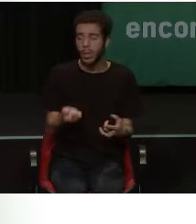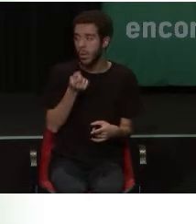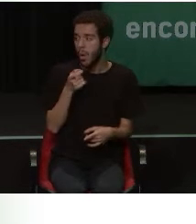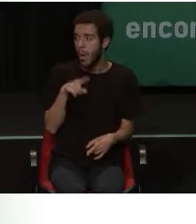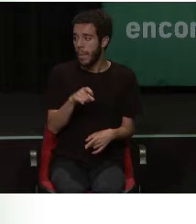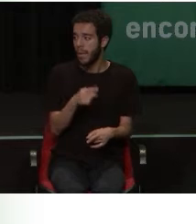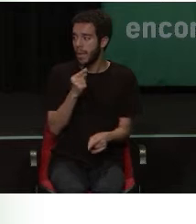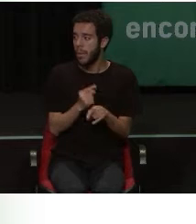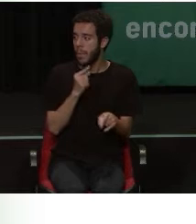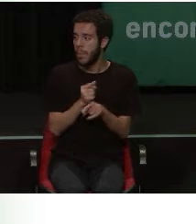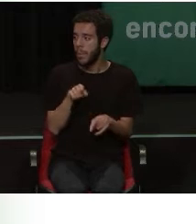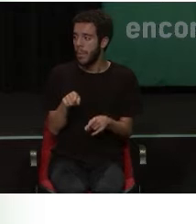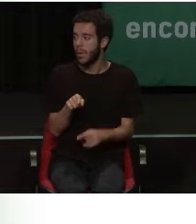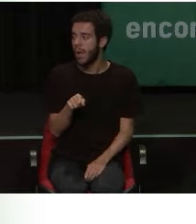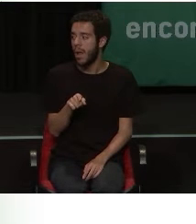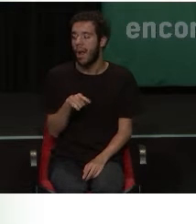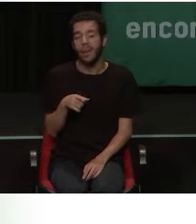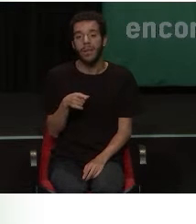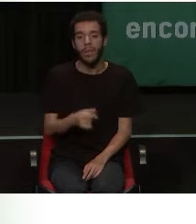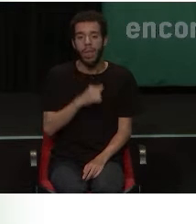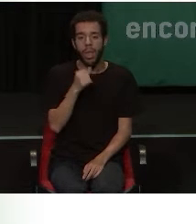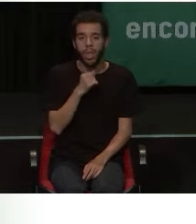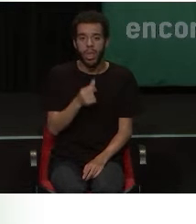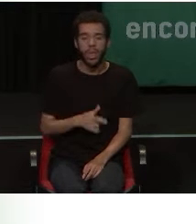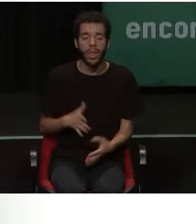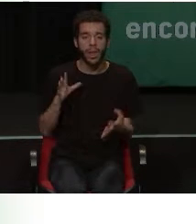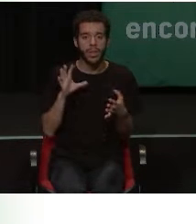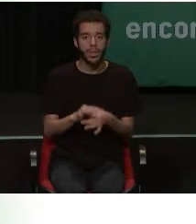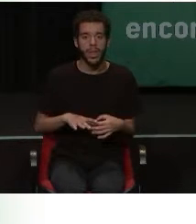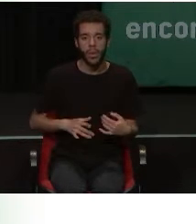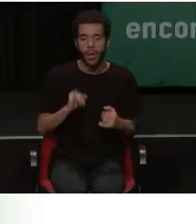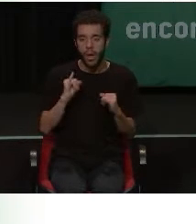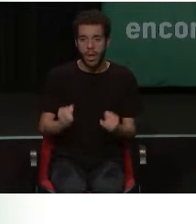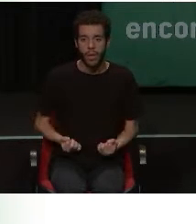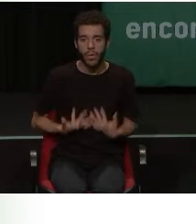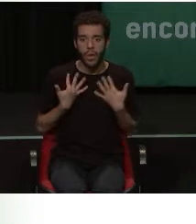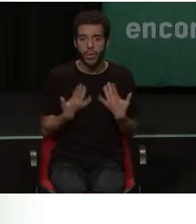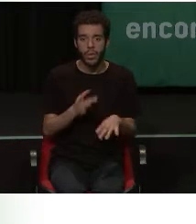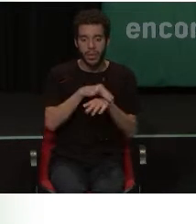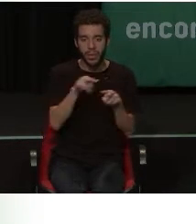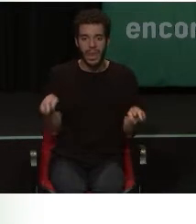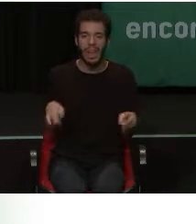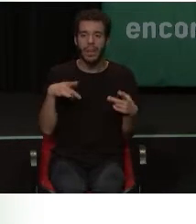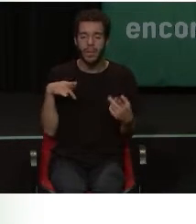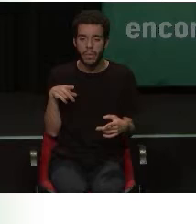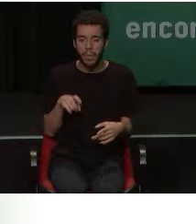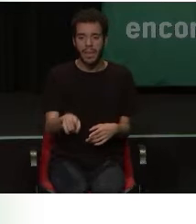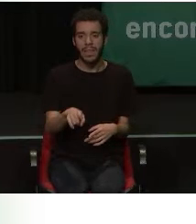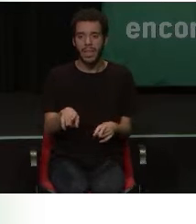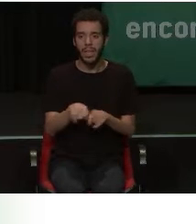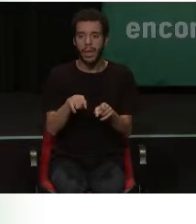used oftentimes more than what should be expected in treating